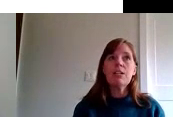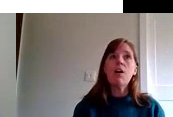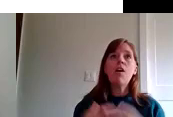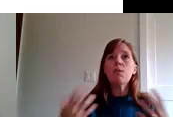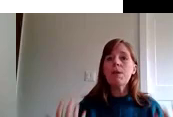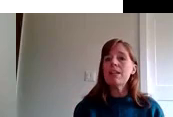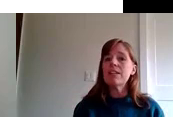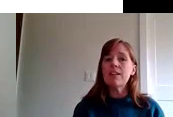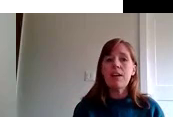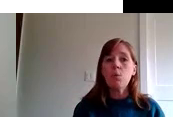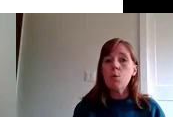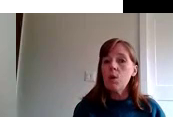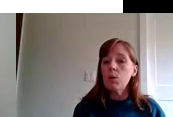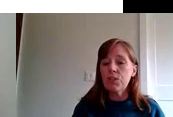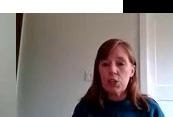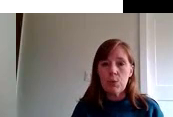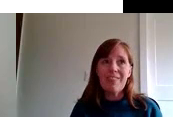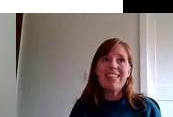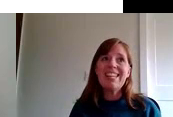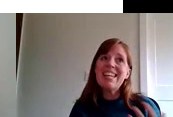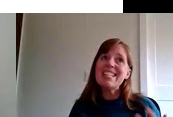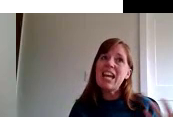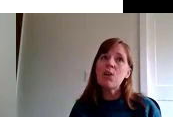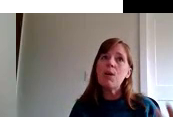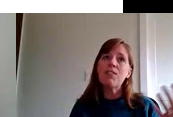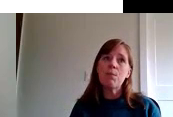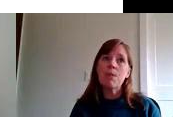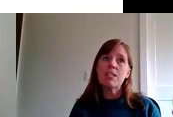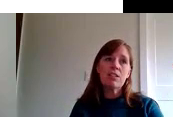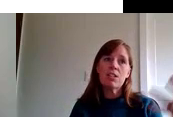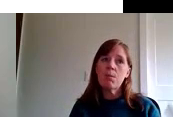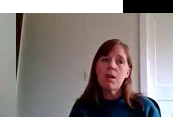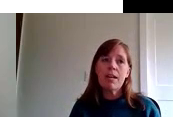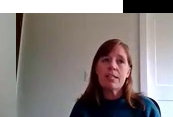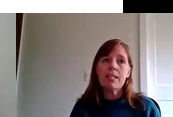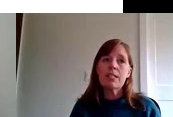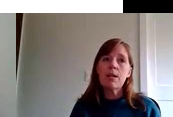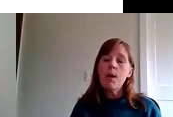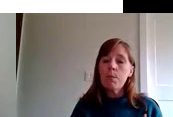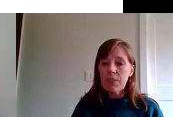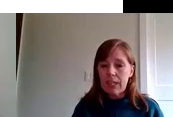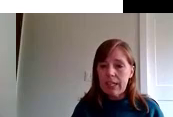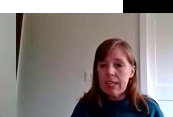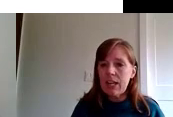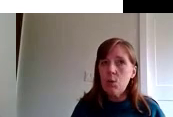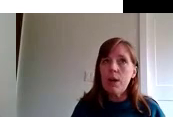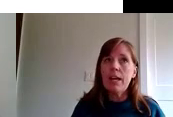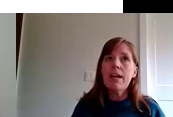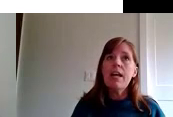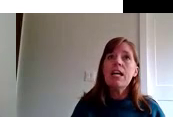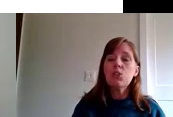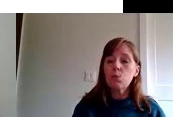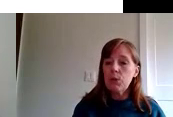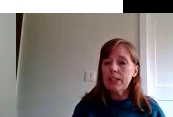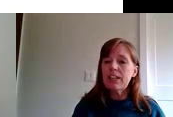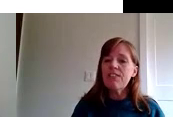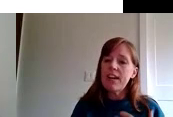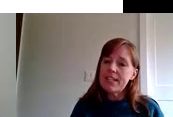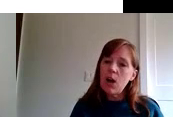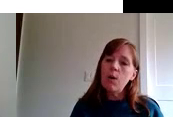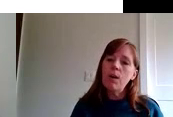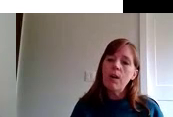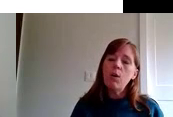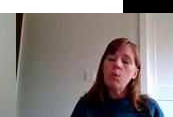in paper. And it all depends on what works for you. And the key takeaway from this, these are some ideas, but the key takeaway is